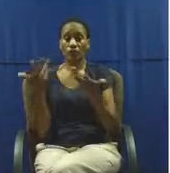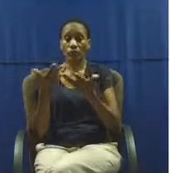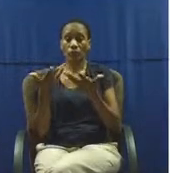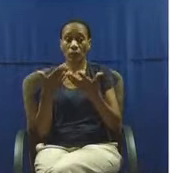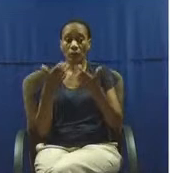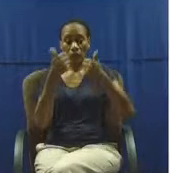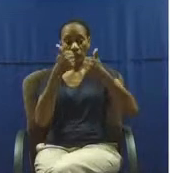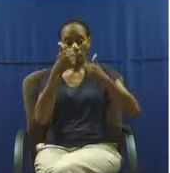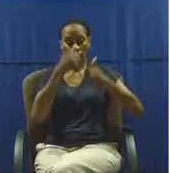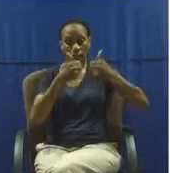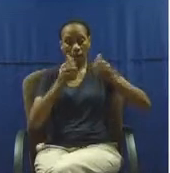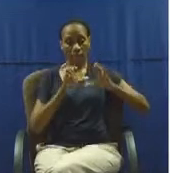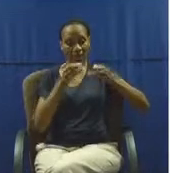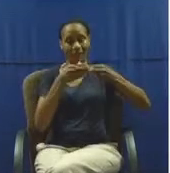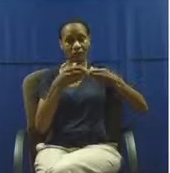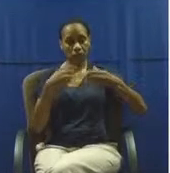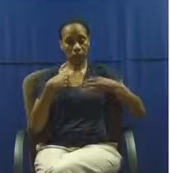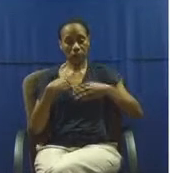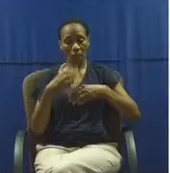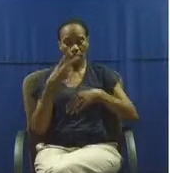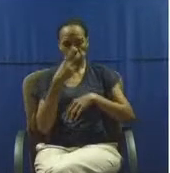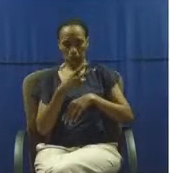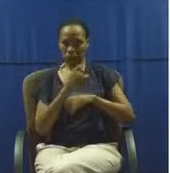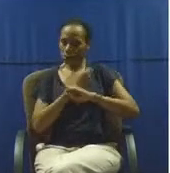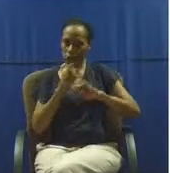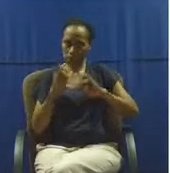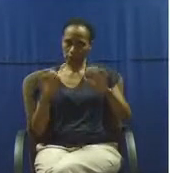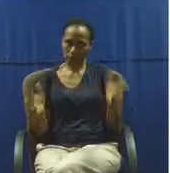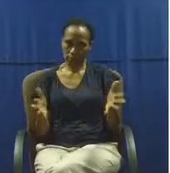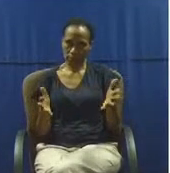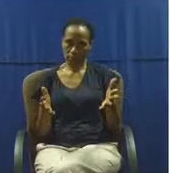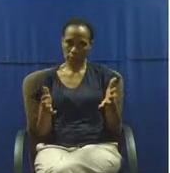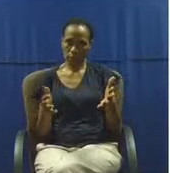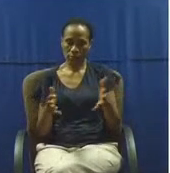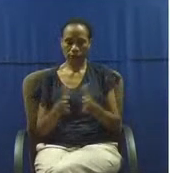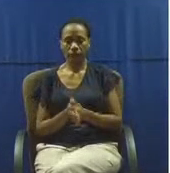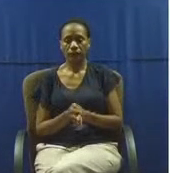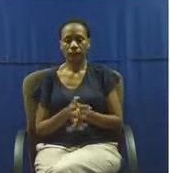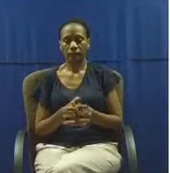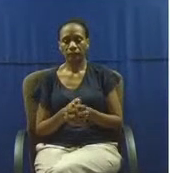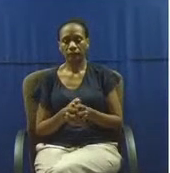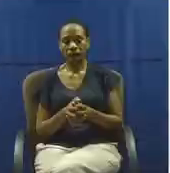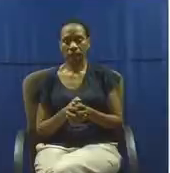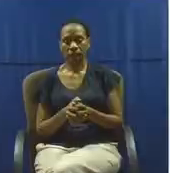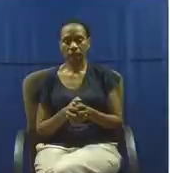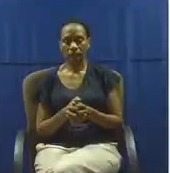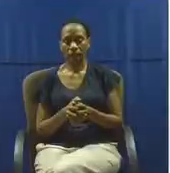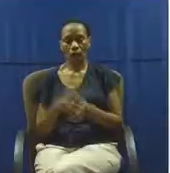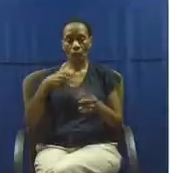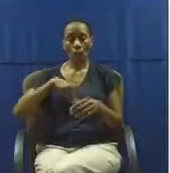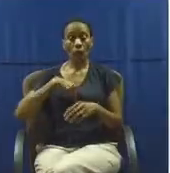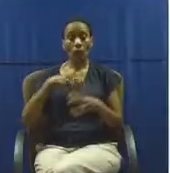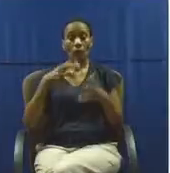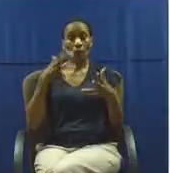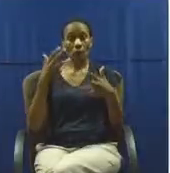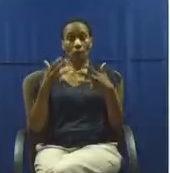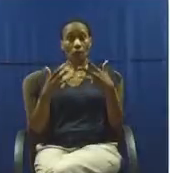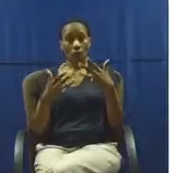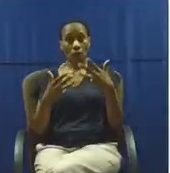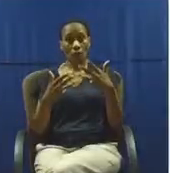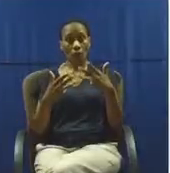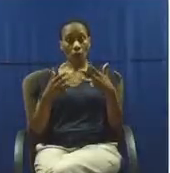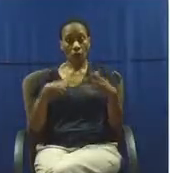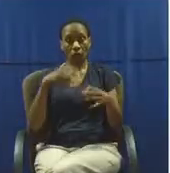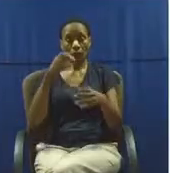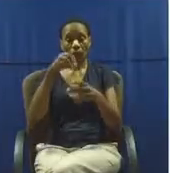we have taken very seriously in all its ramifications. We are